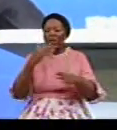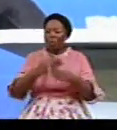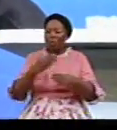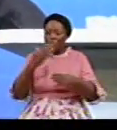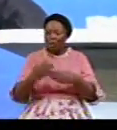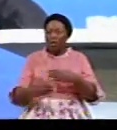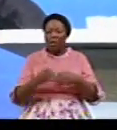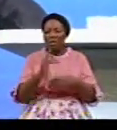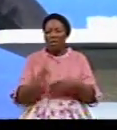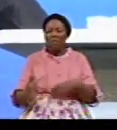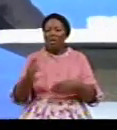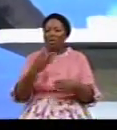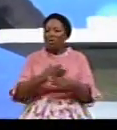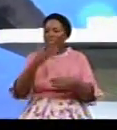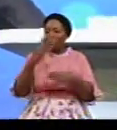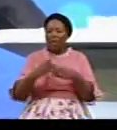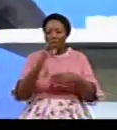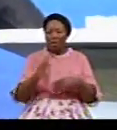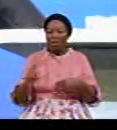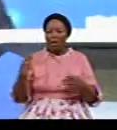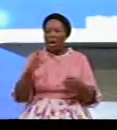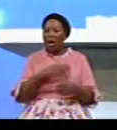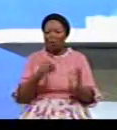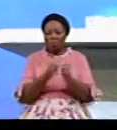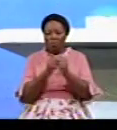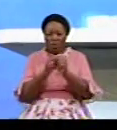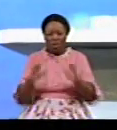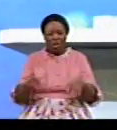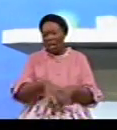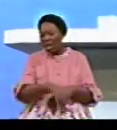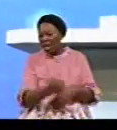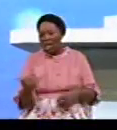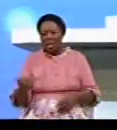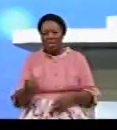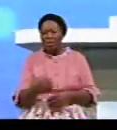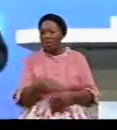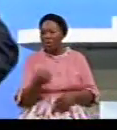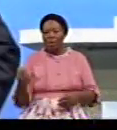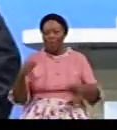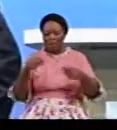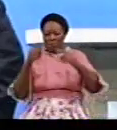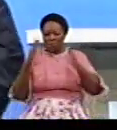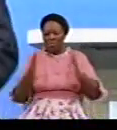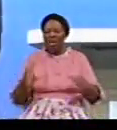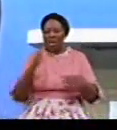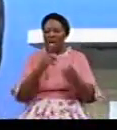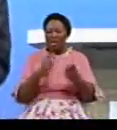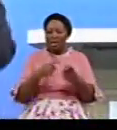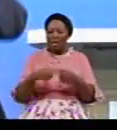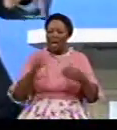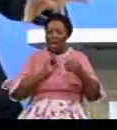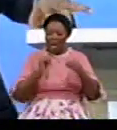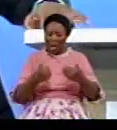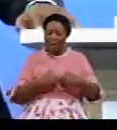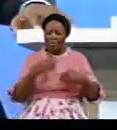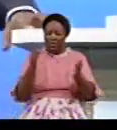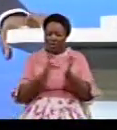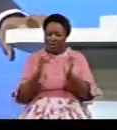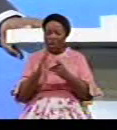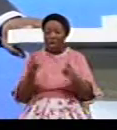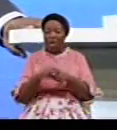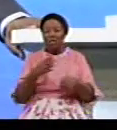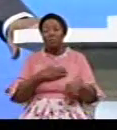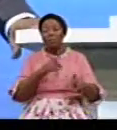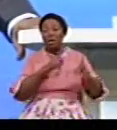Lord. I am the Supreme. I am the King of Kings. I am the Lord